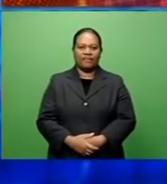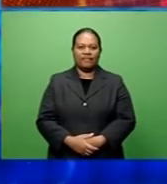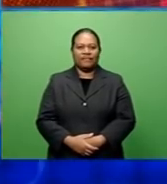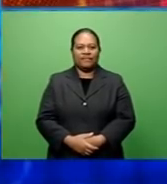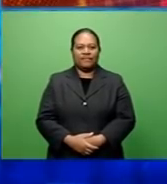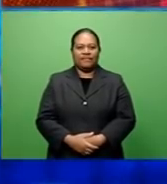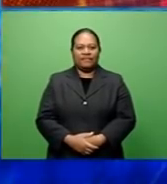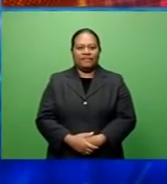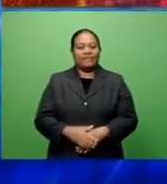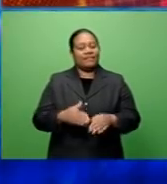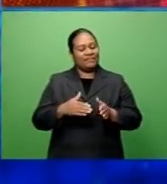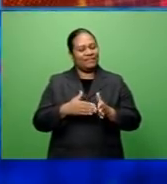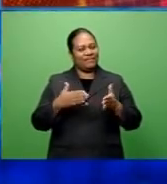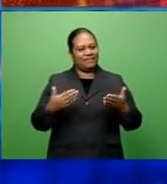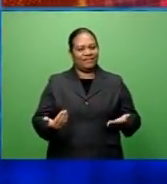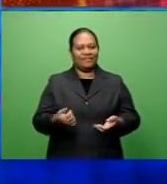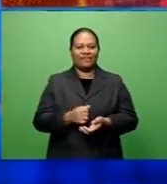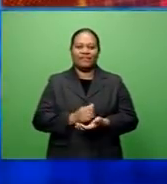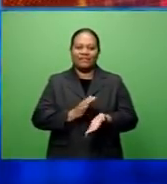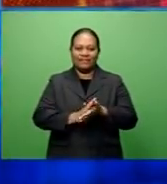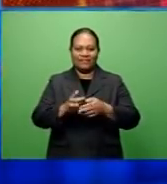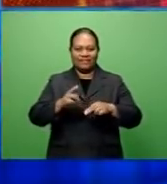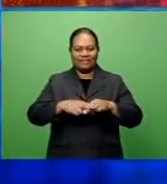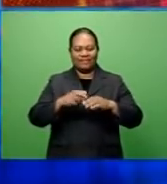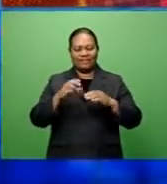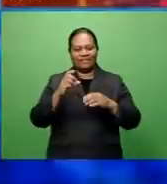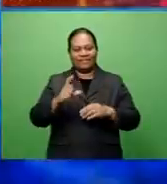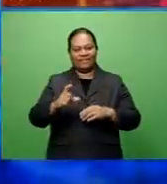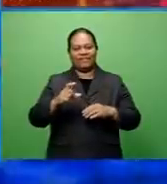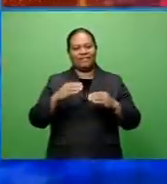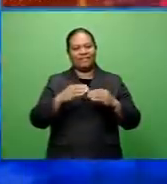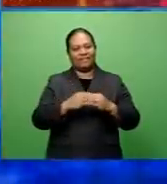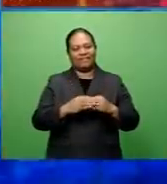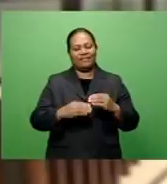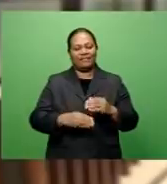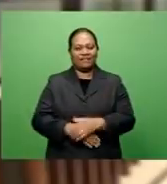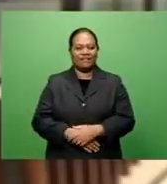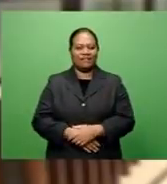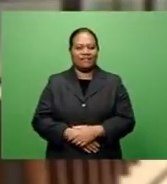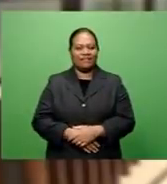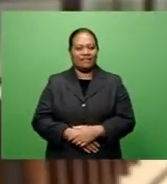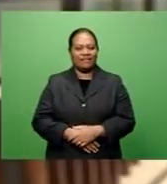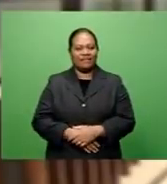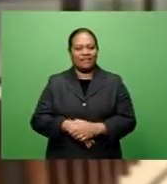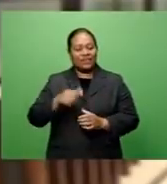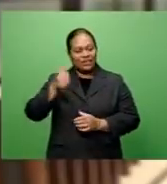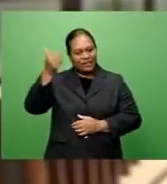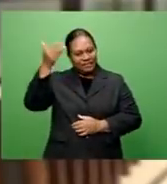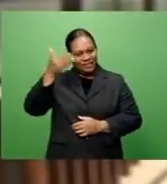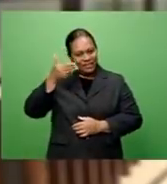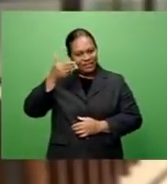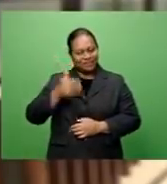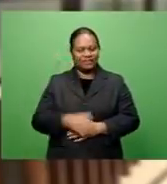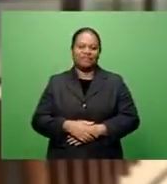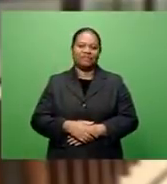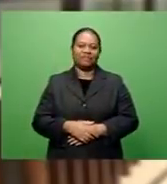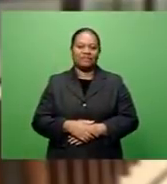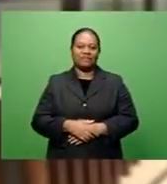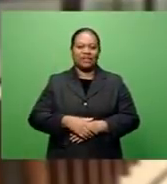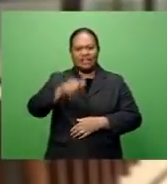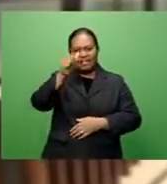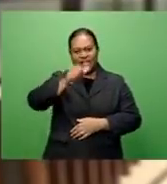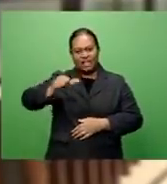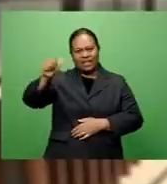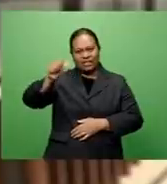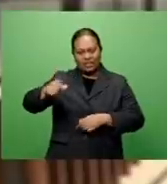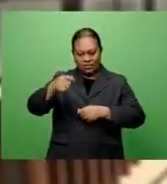We now join Sinifa from HFC Bank with the latest from the money market. Good evening. Asian trade was